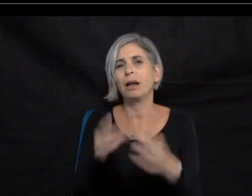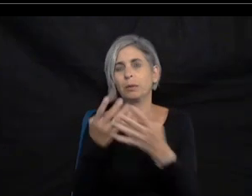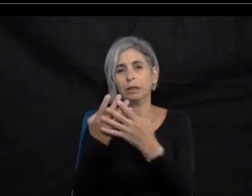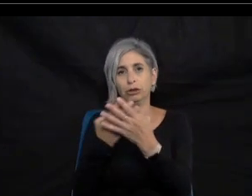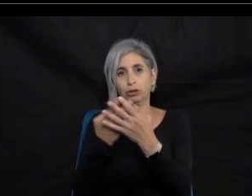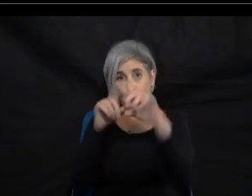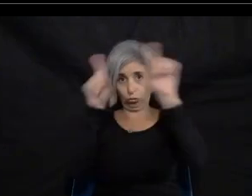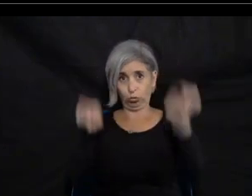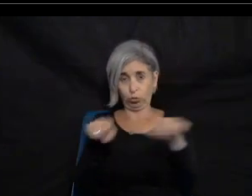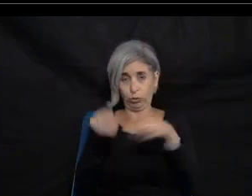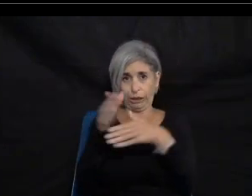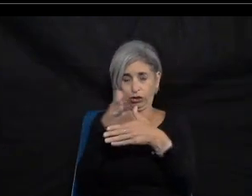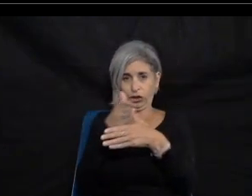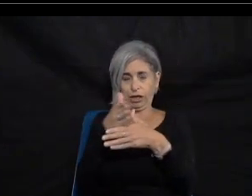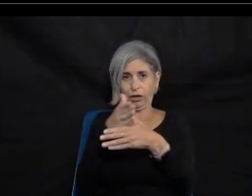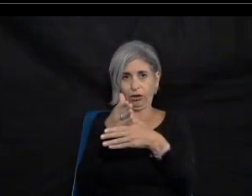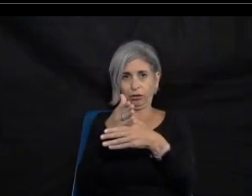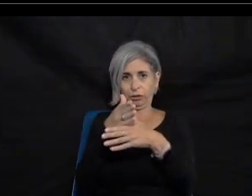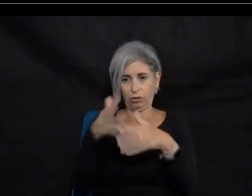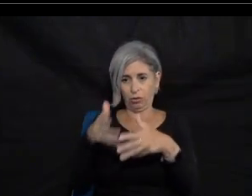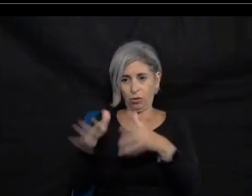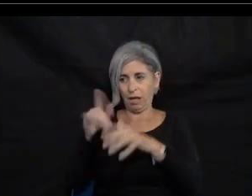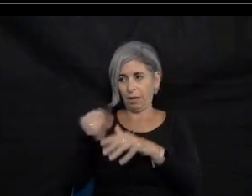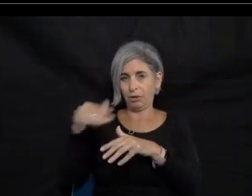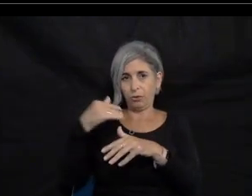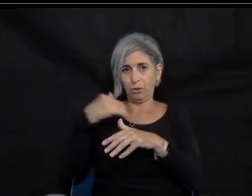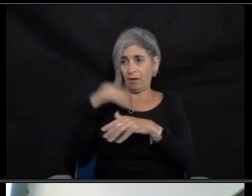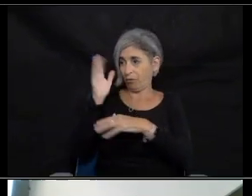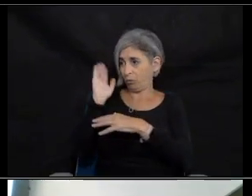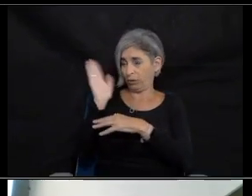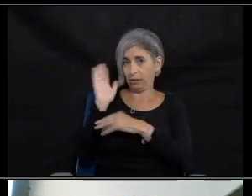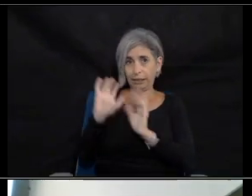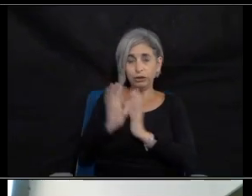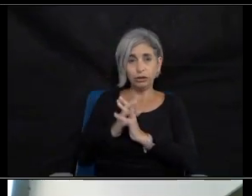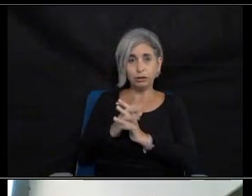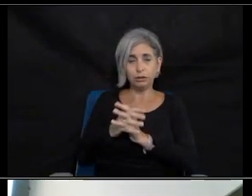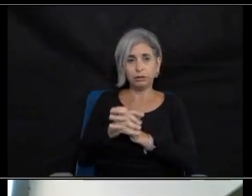share to allow them to have their presentation.